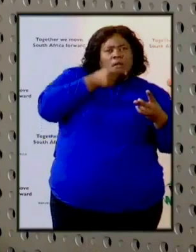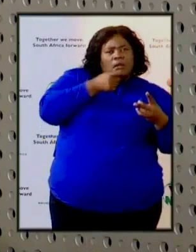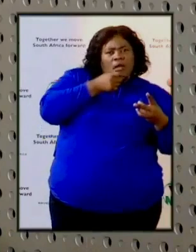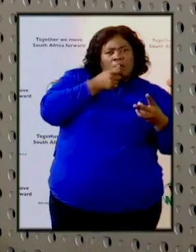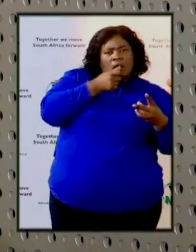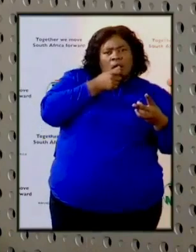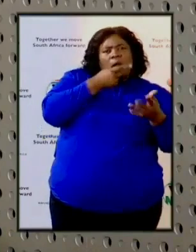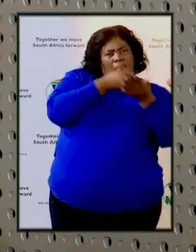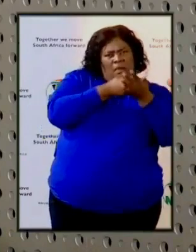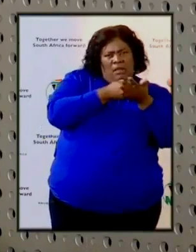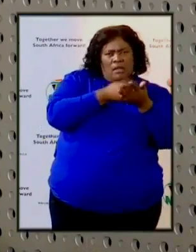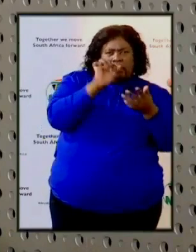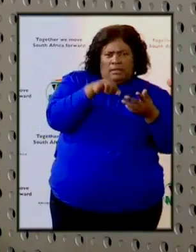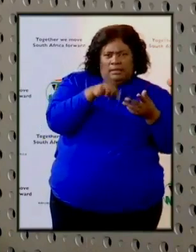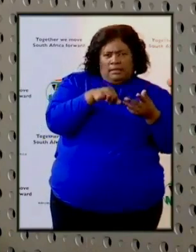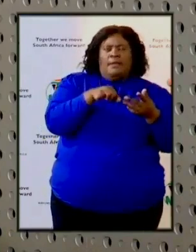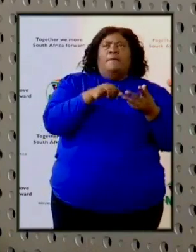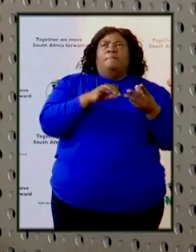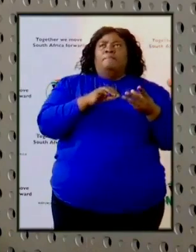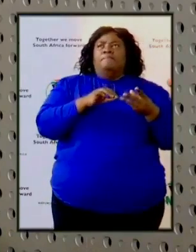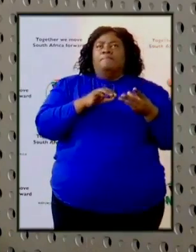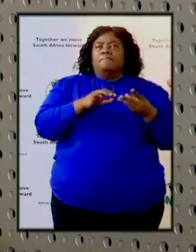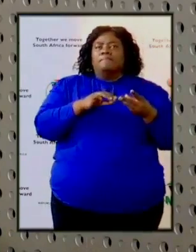pharmaceutical products,